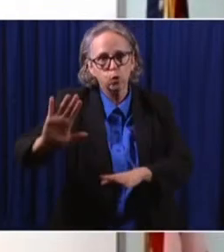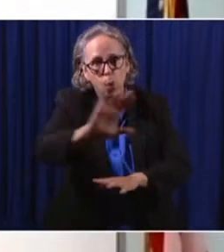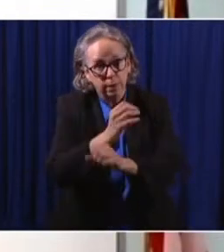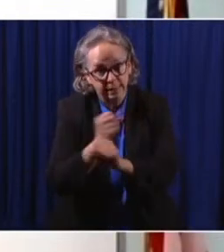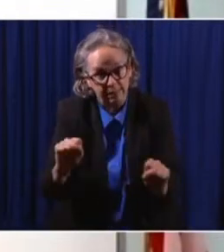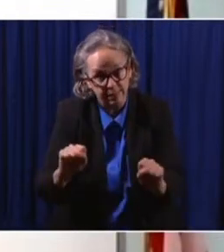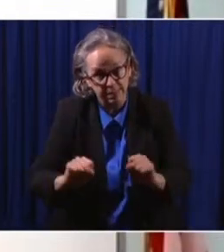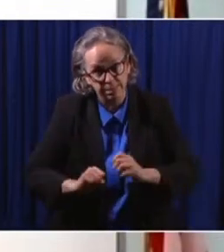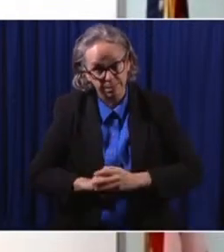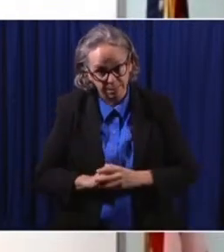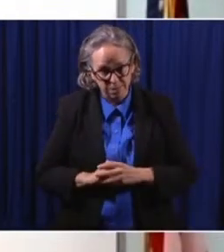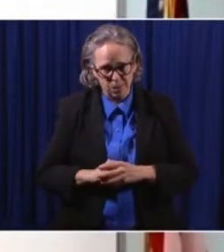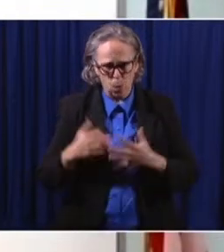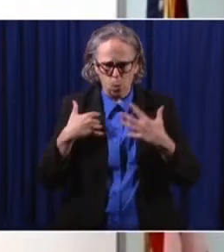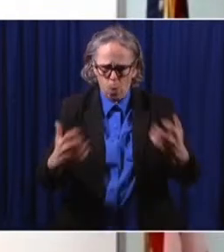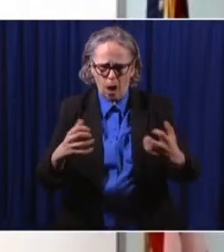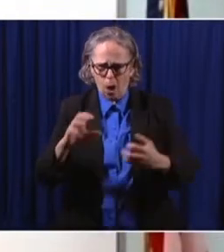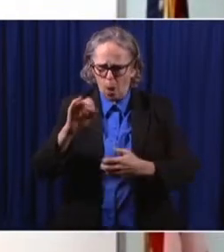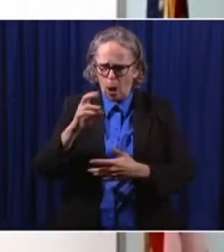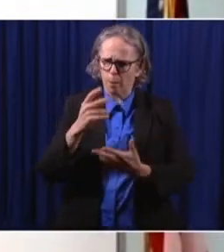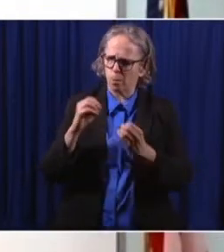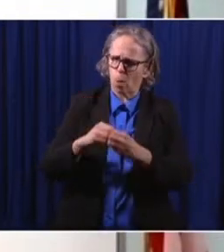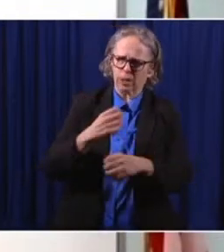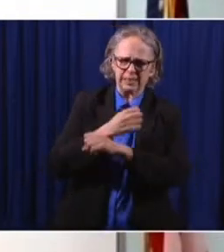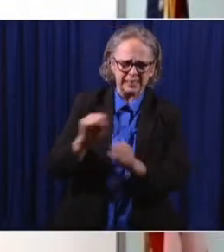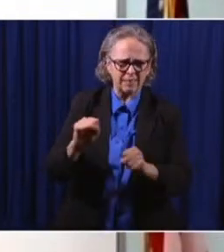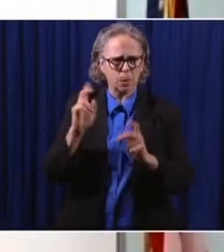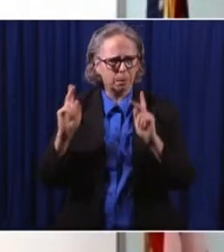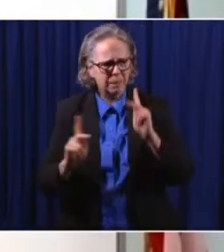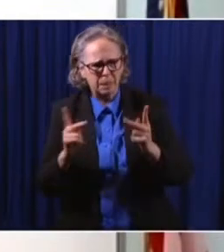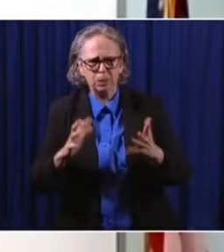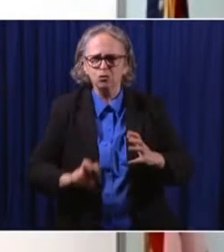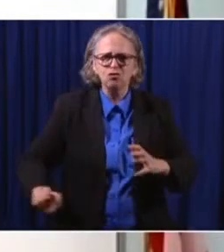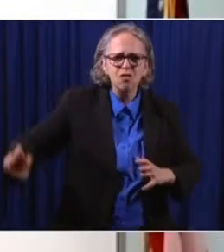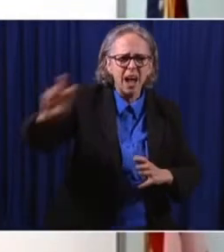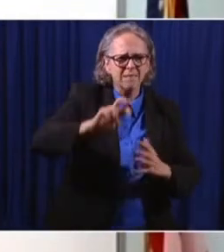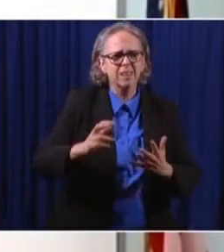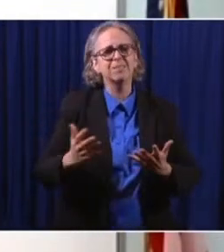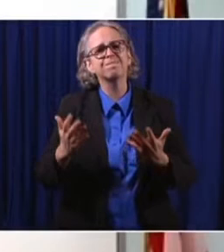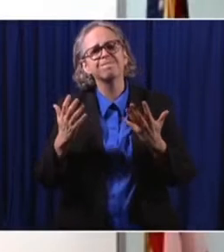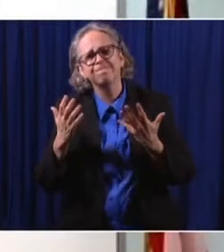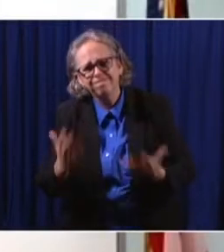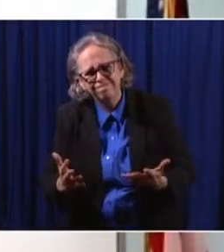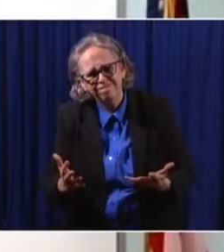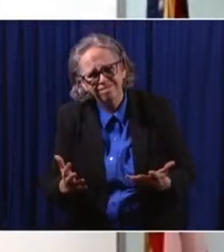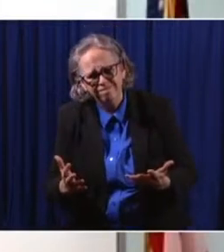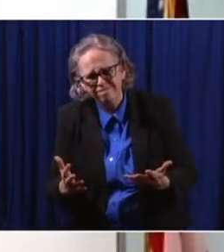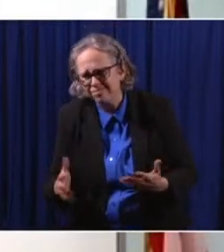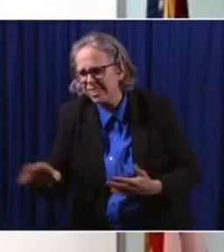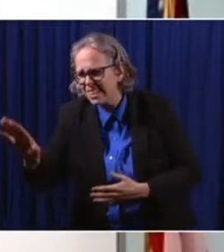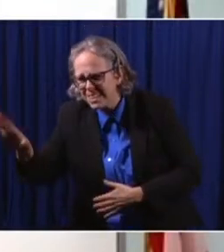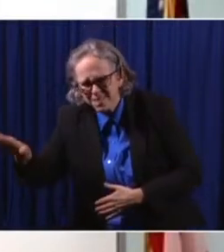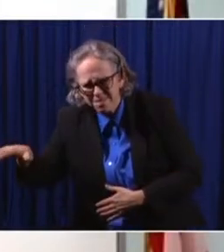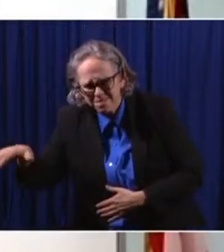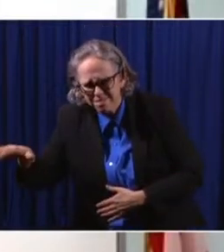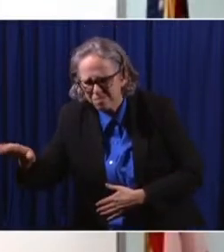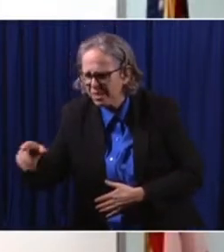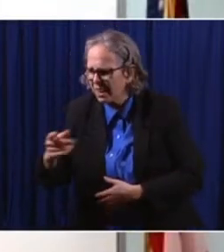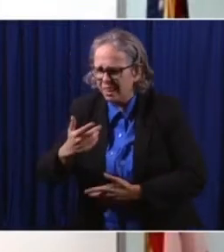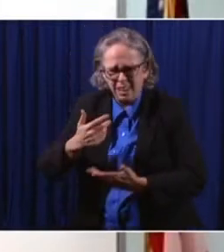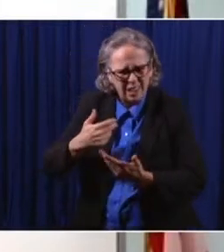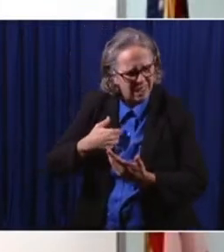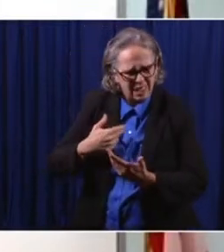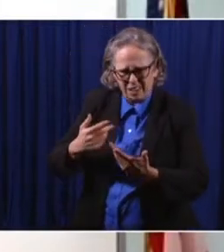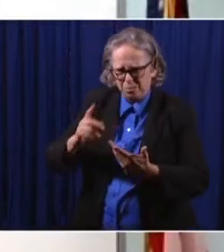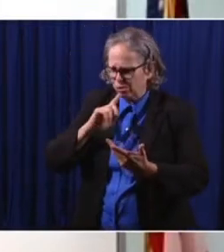Ohio safer when people are traveling on its roadways. Well, it must be very scary for